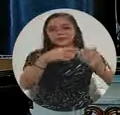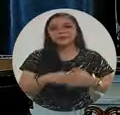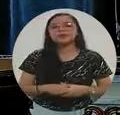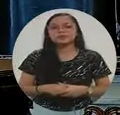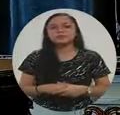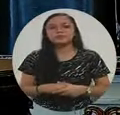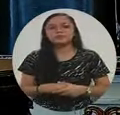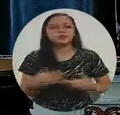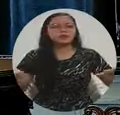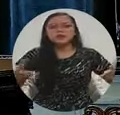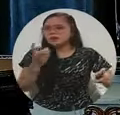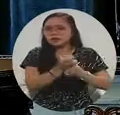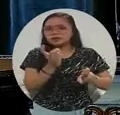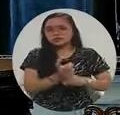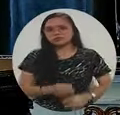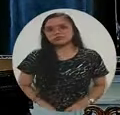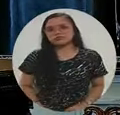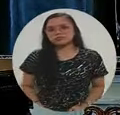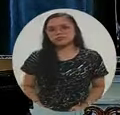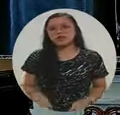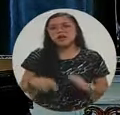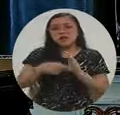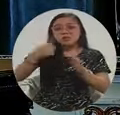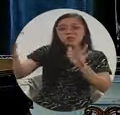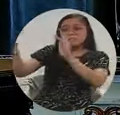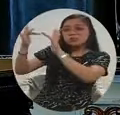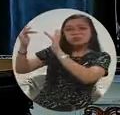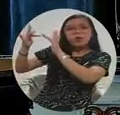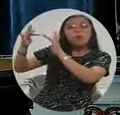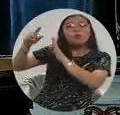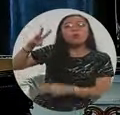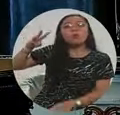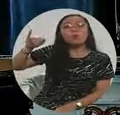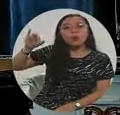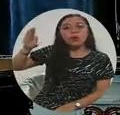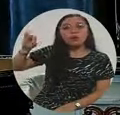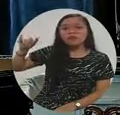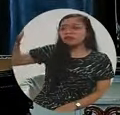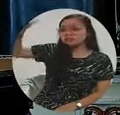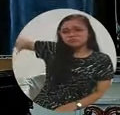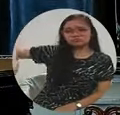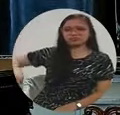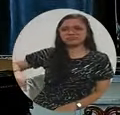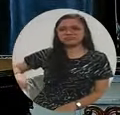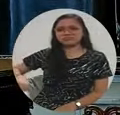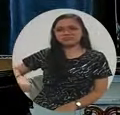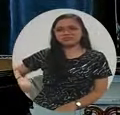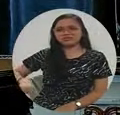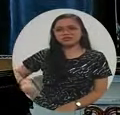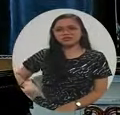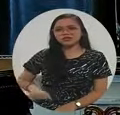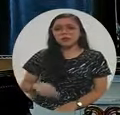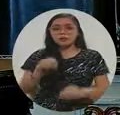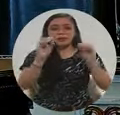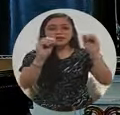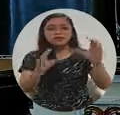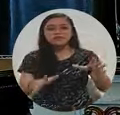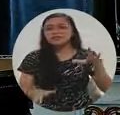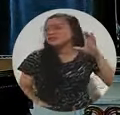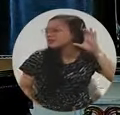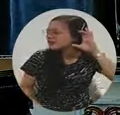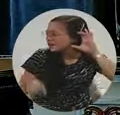know how it goes, but sometimes, ingon sa mga estudyante, puting lisura kay usahay ang among teacher, hinay